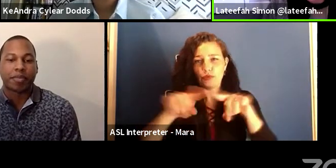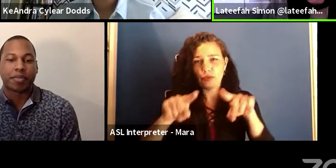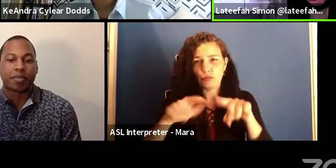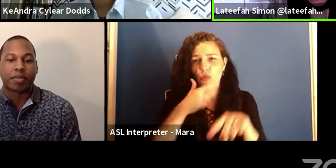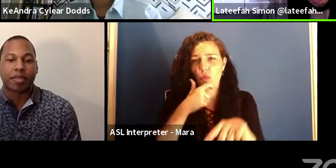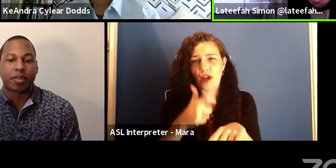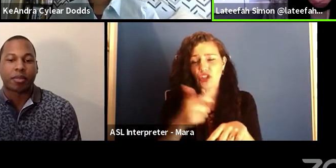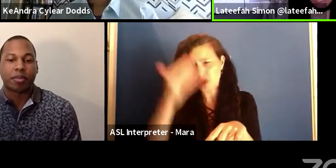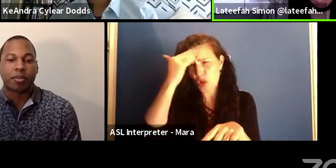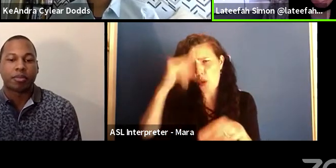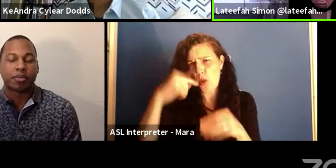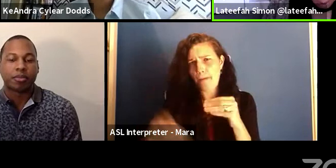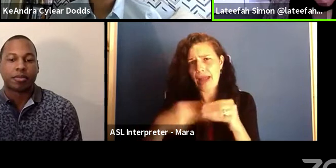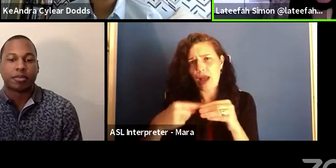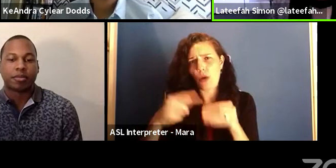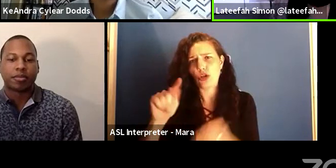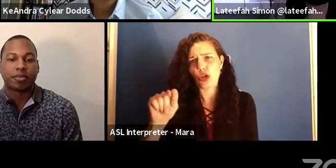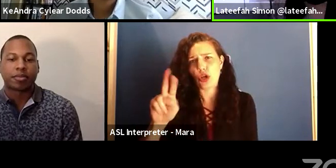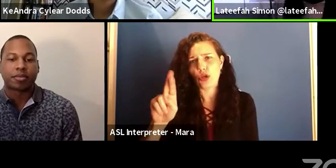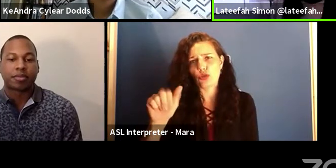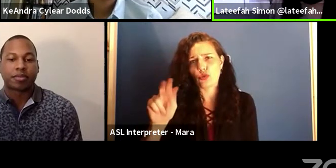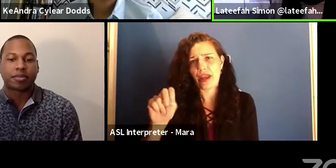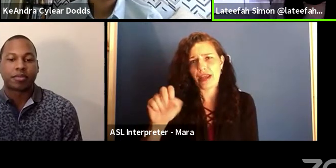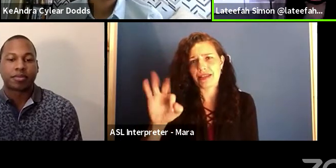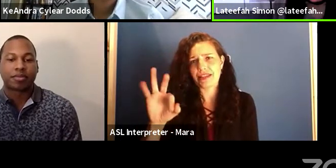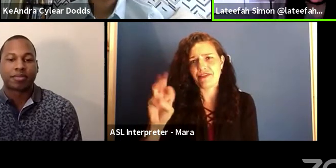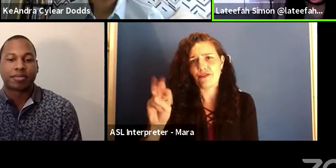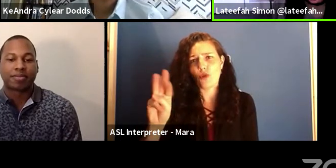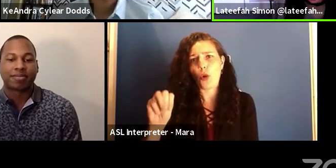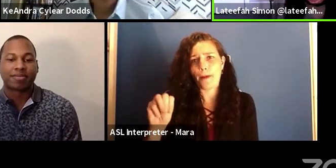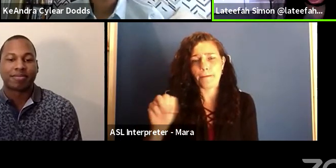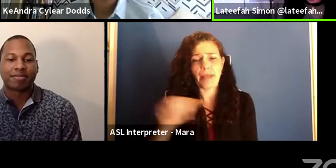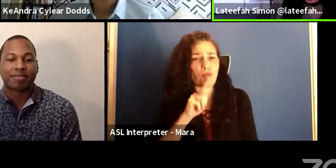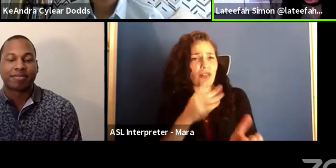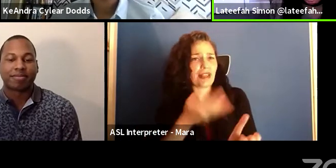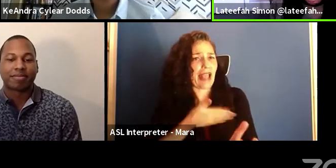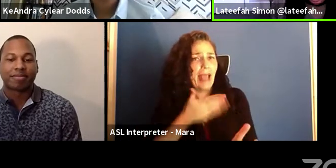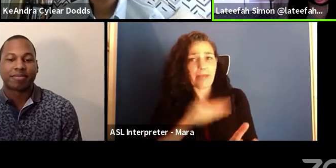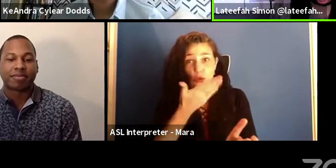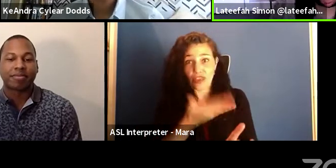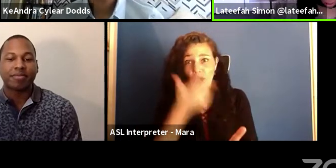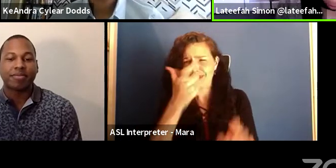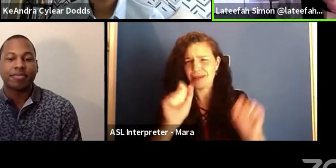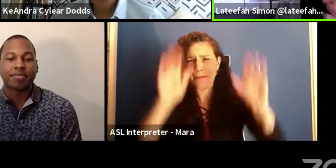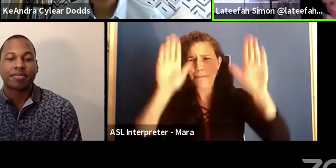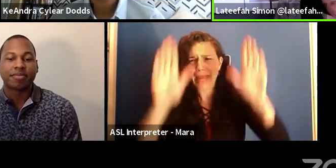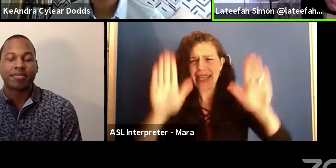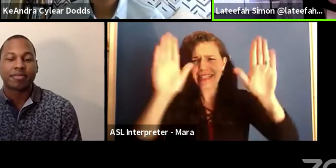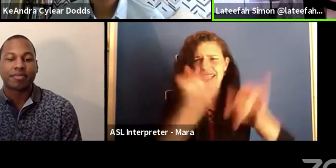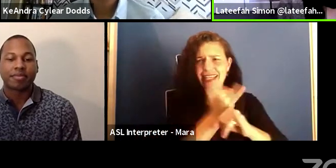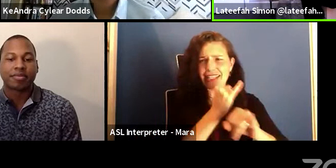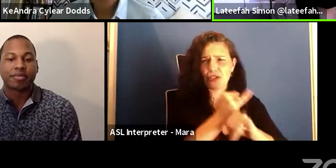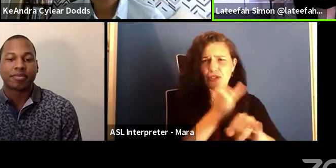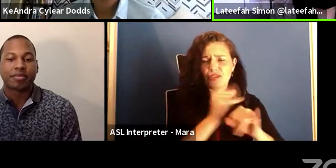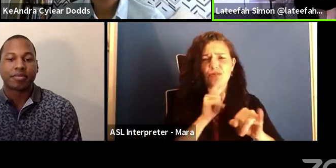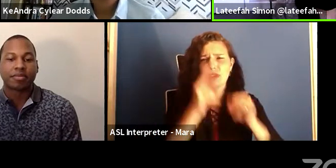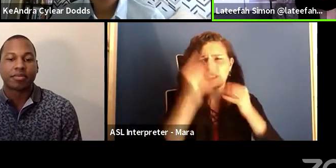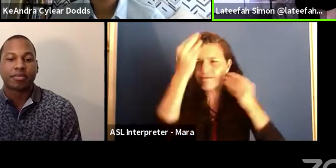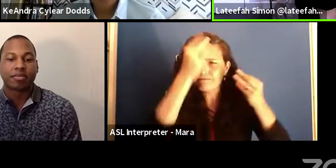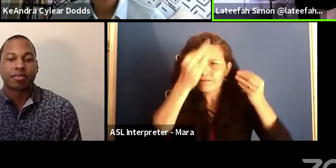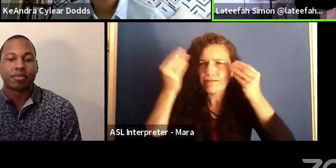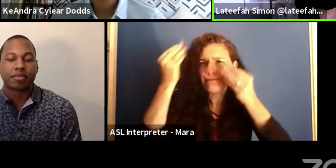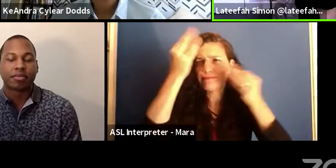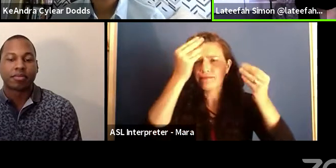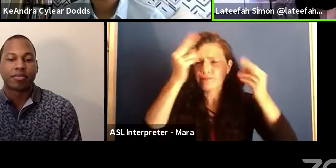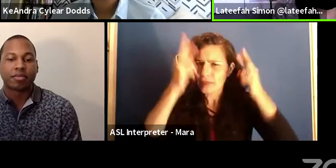about Transform. And I'm so happy that you're there. It's an amazing institution that's extremely thoughtful